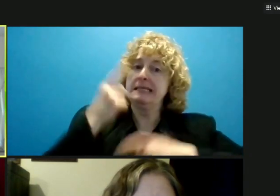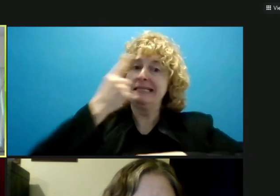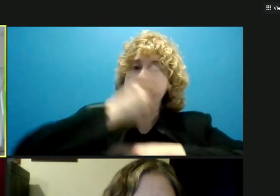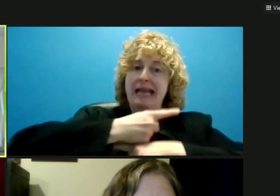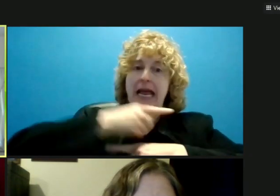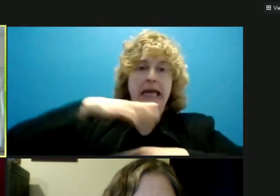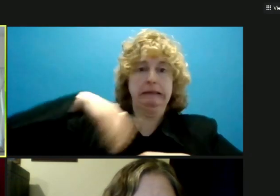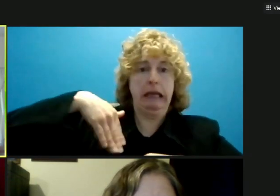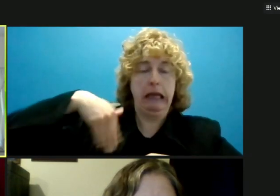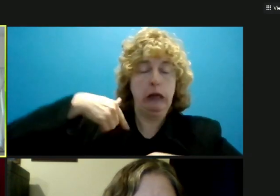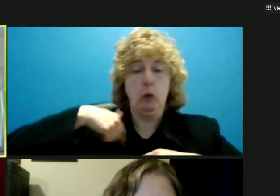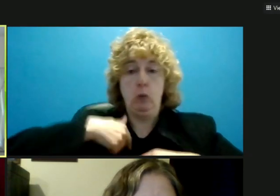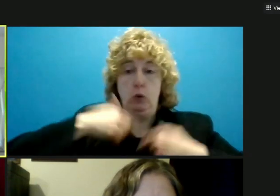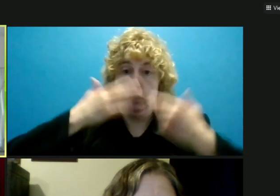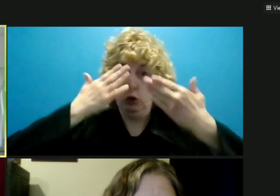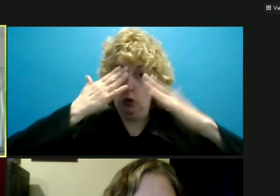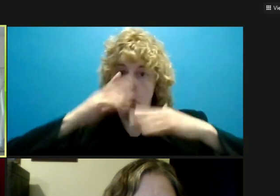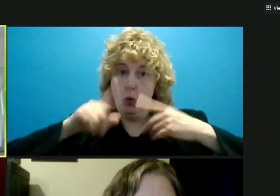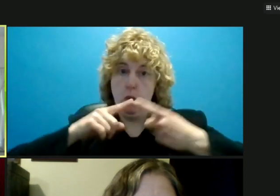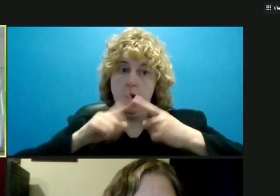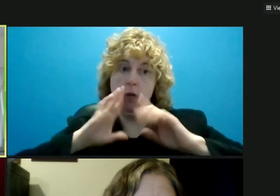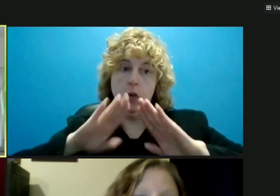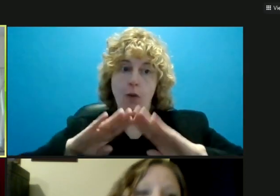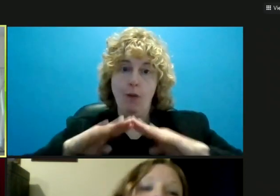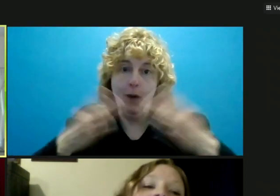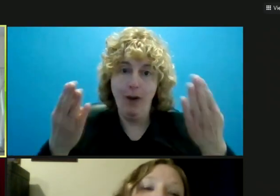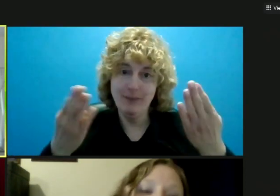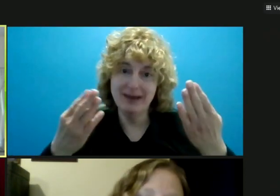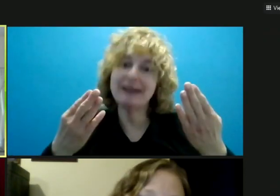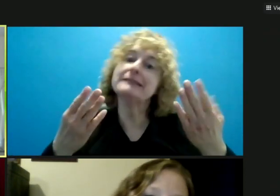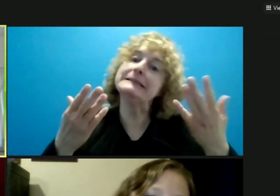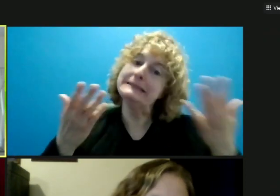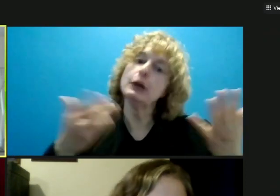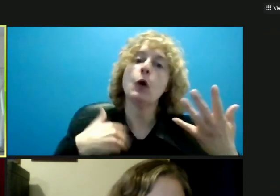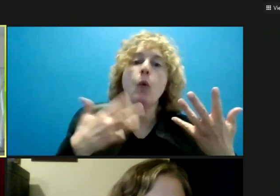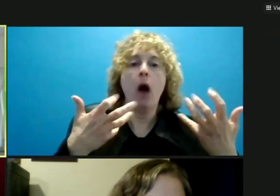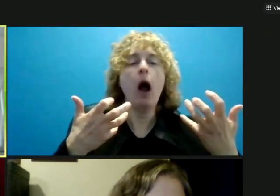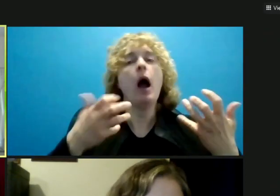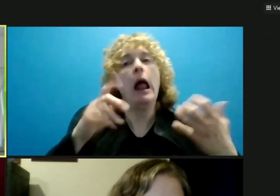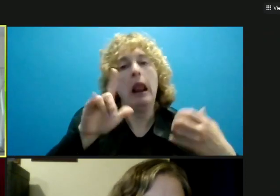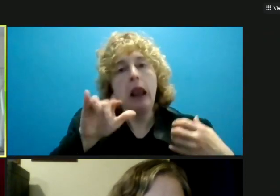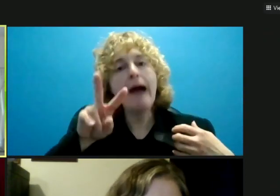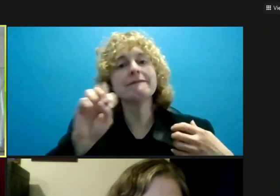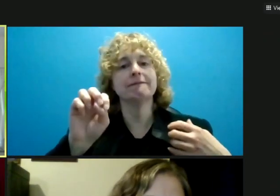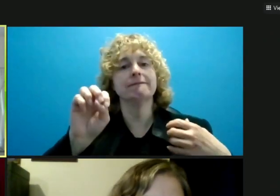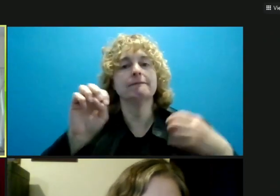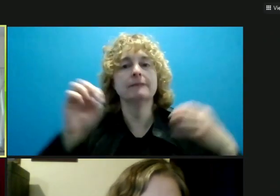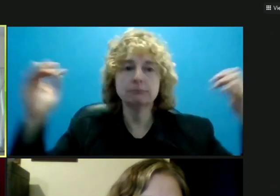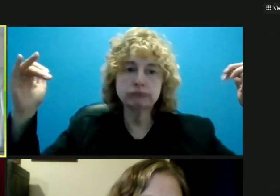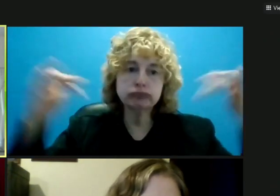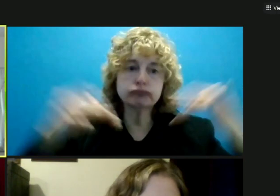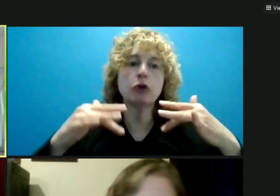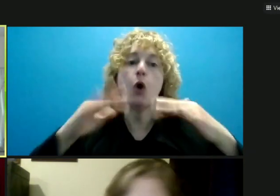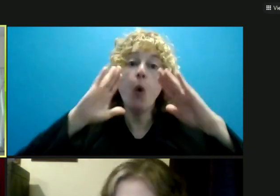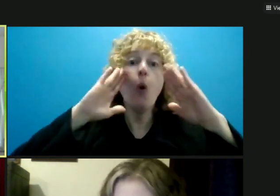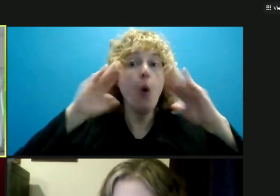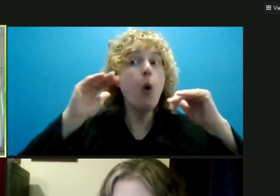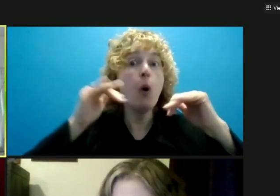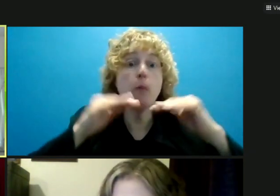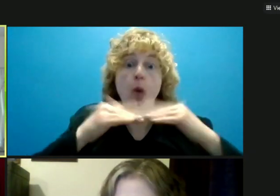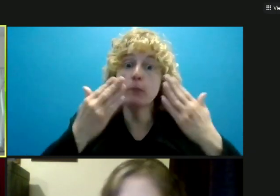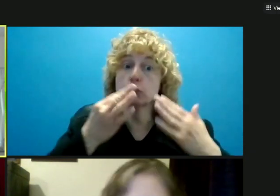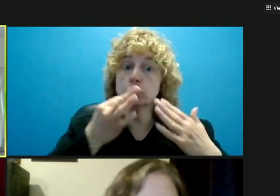we don't know when we will be open. And we want to have live events. And we are planning to be open soon, very, very soon.